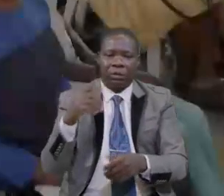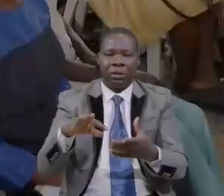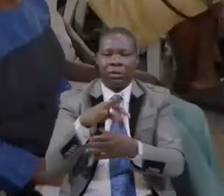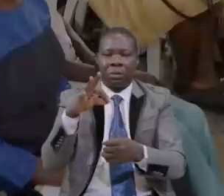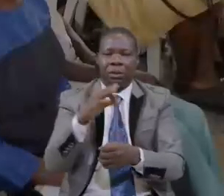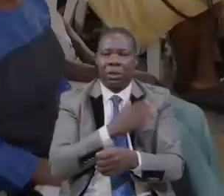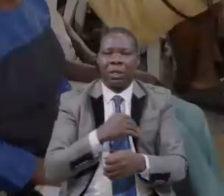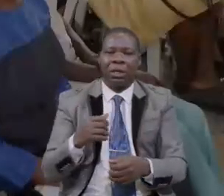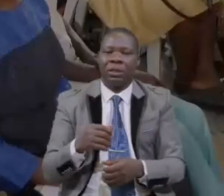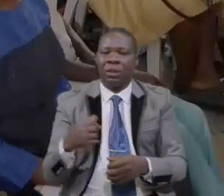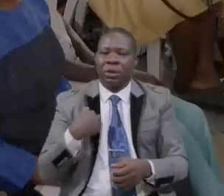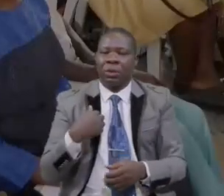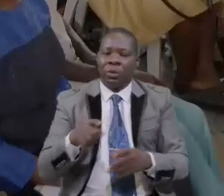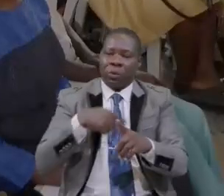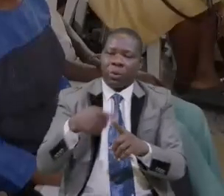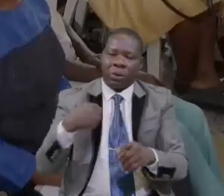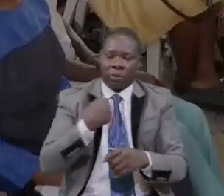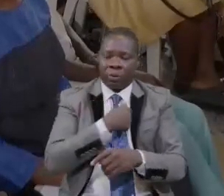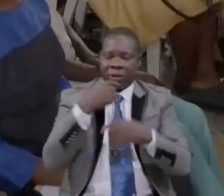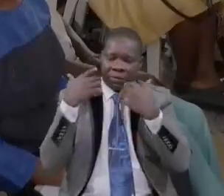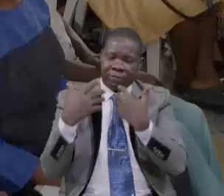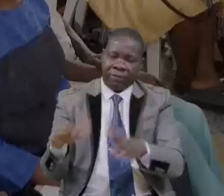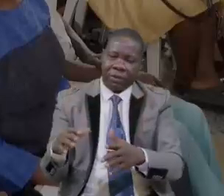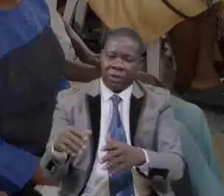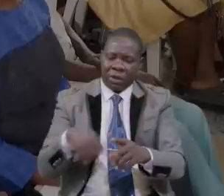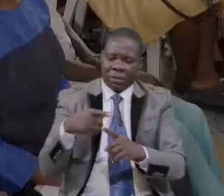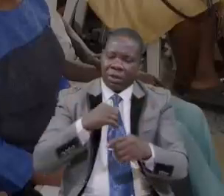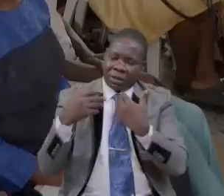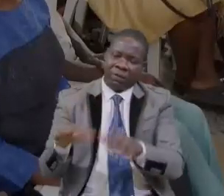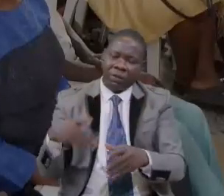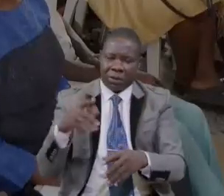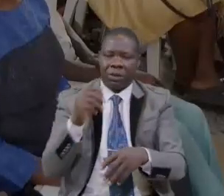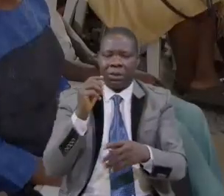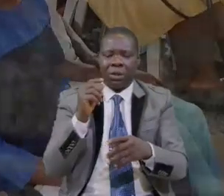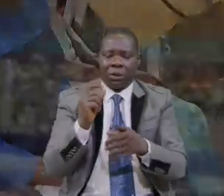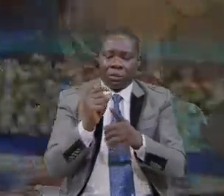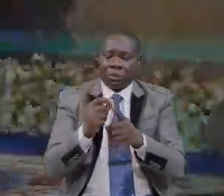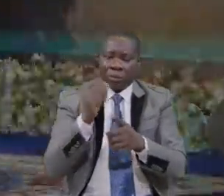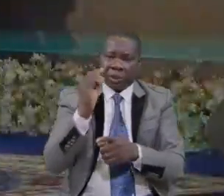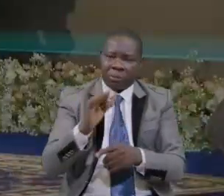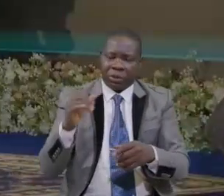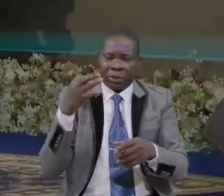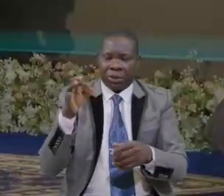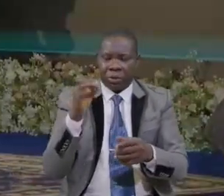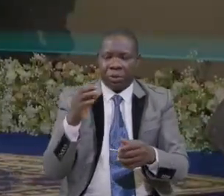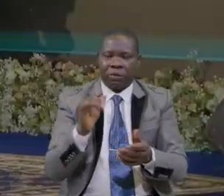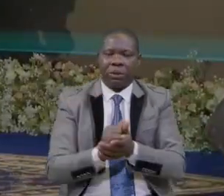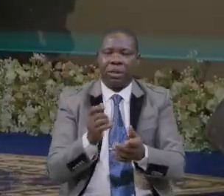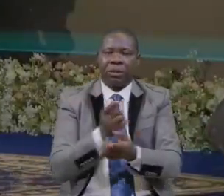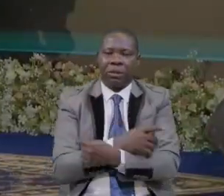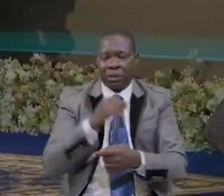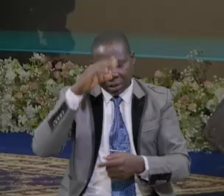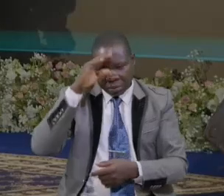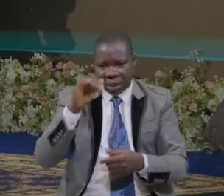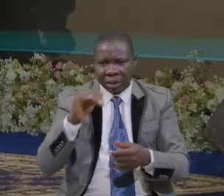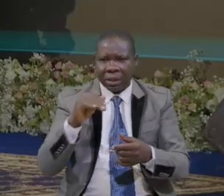when we finished, when I finished the message of that day, the man there who was, you know,